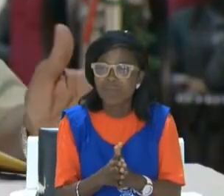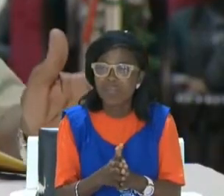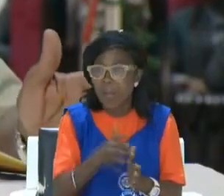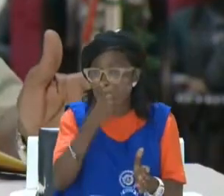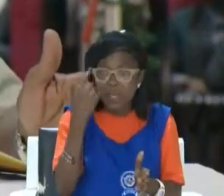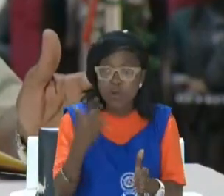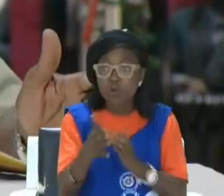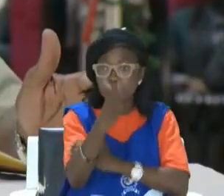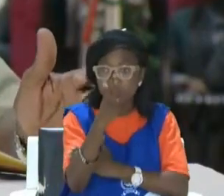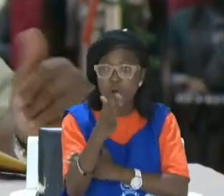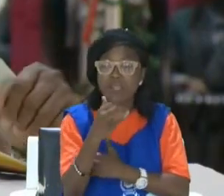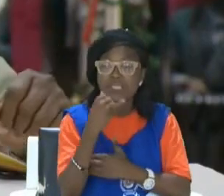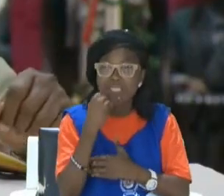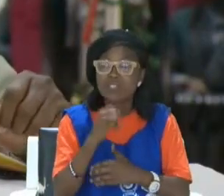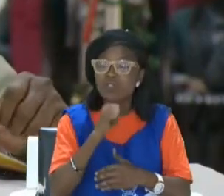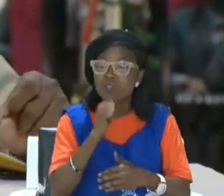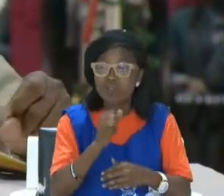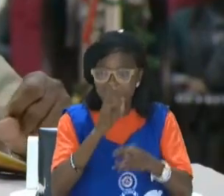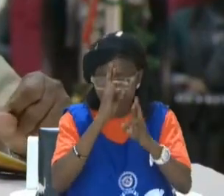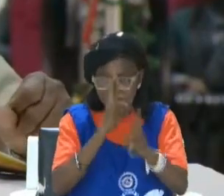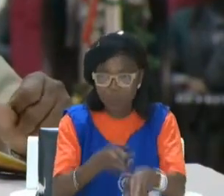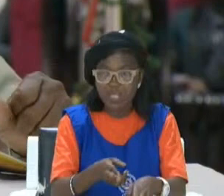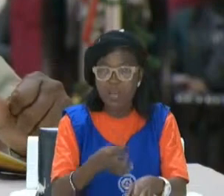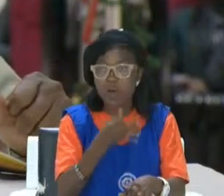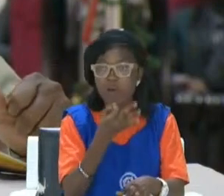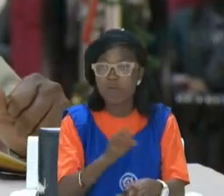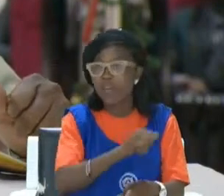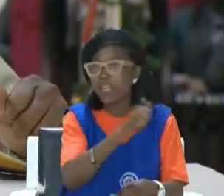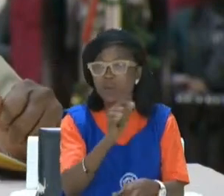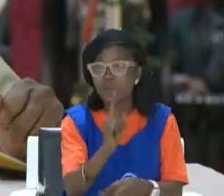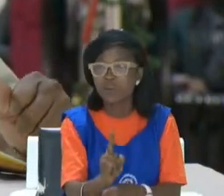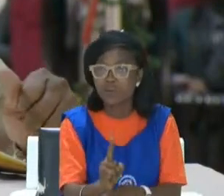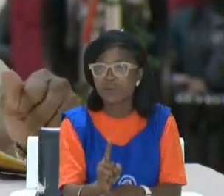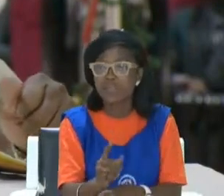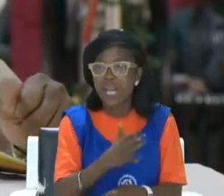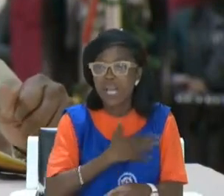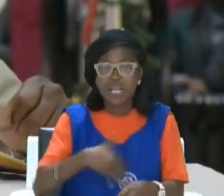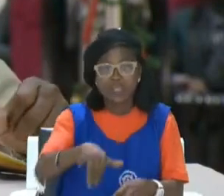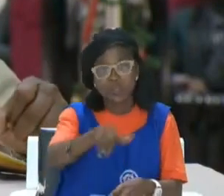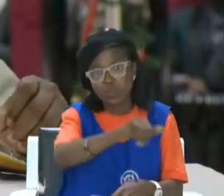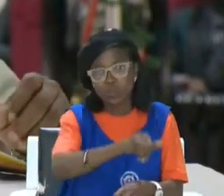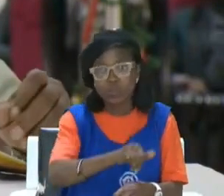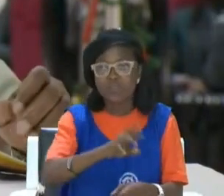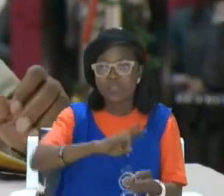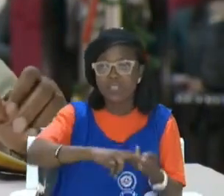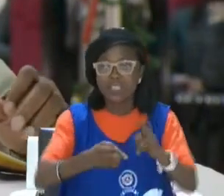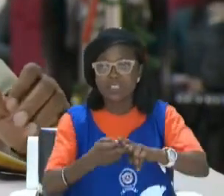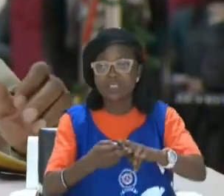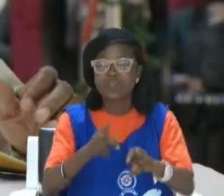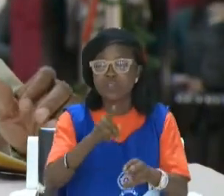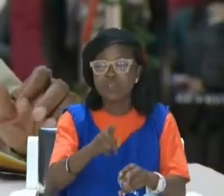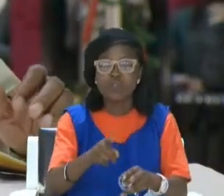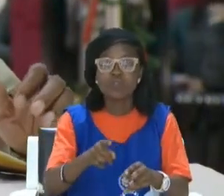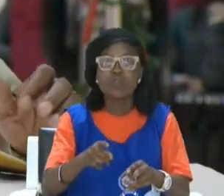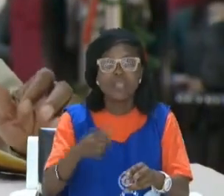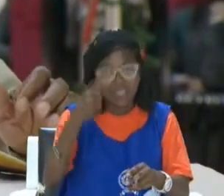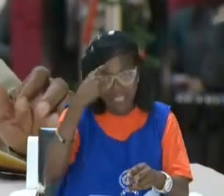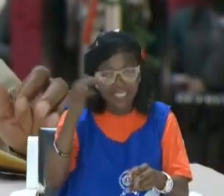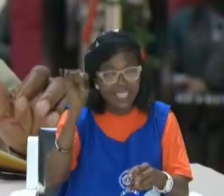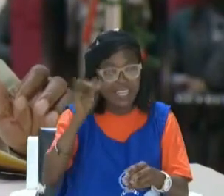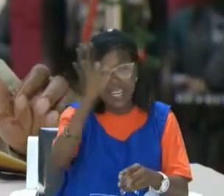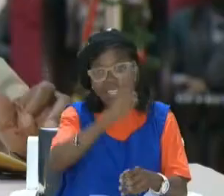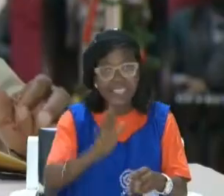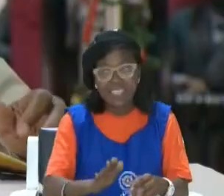Because God is no respecter of persons. And all those relatives that you think can